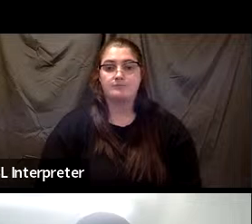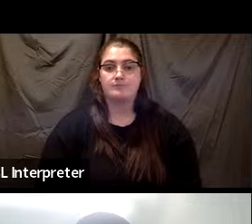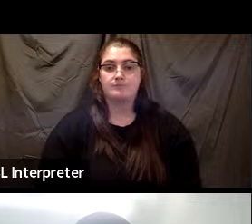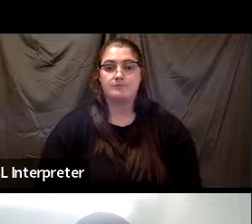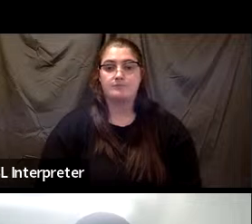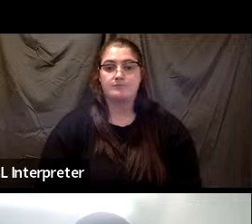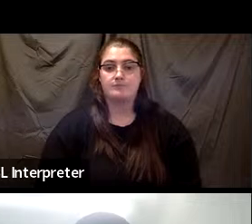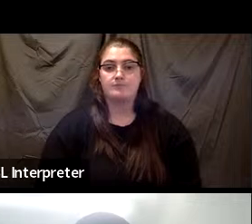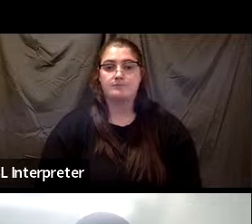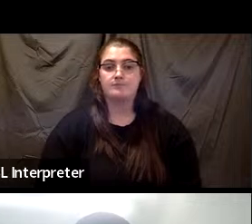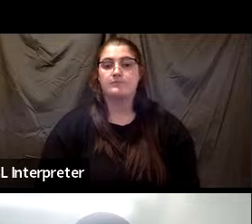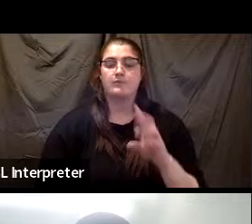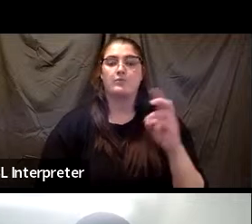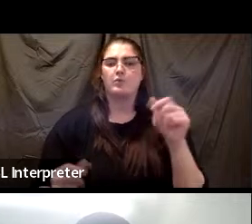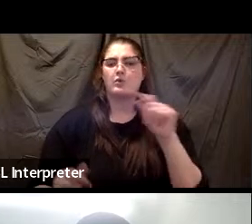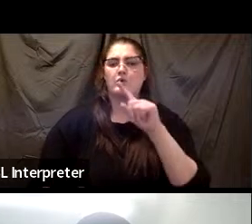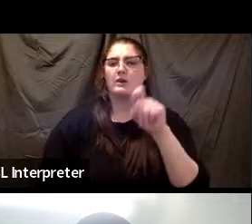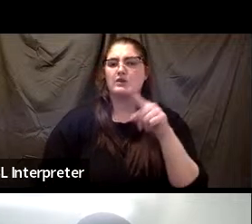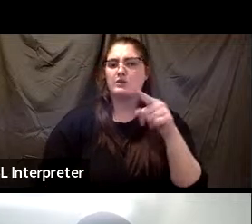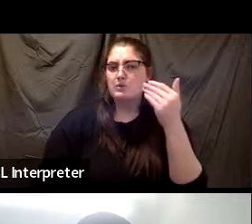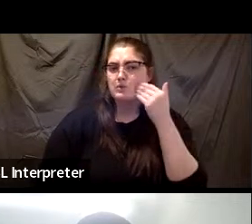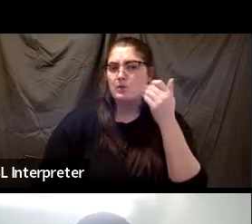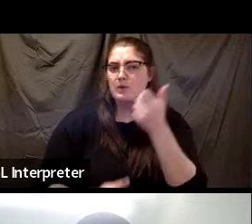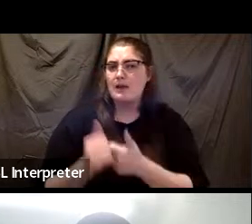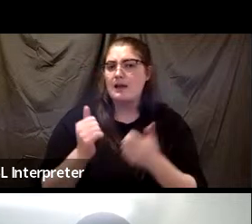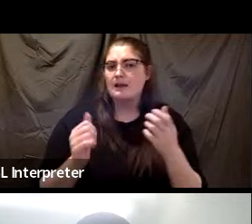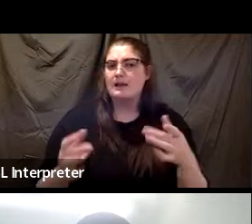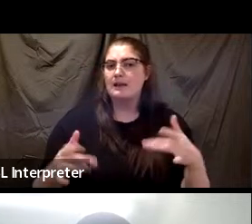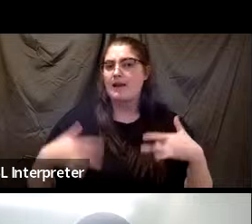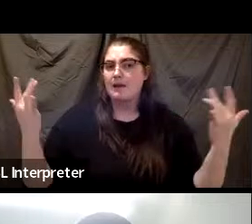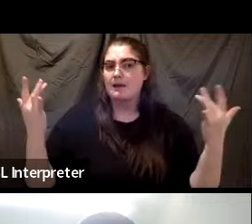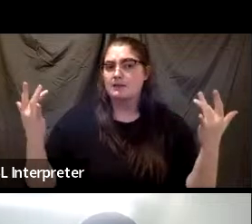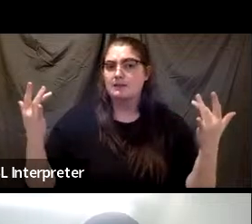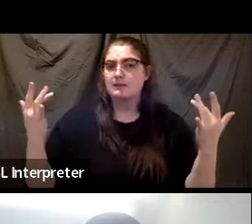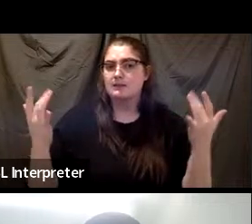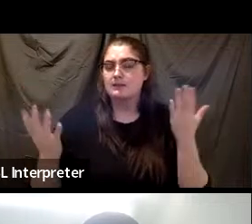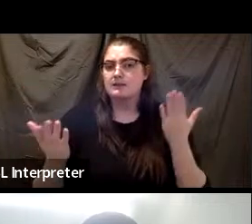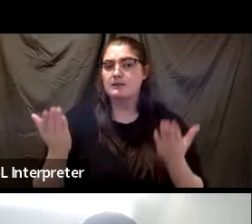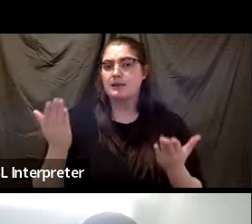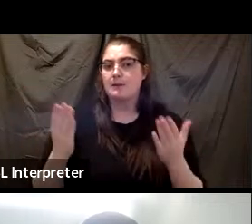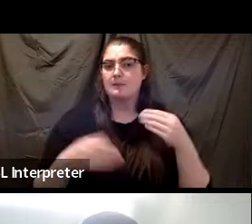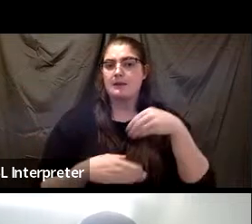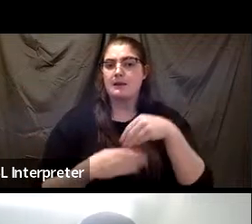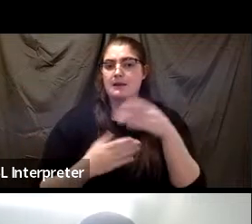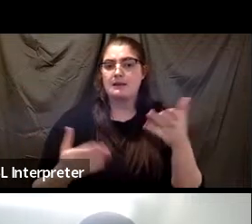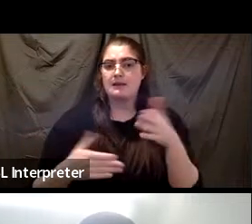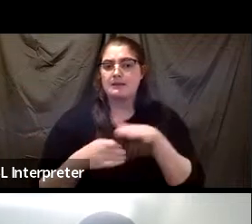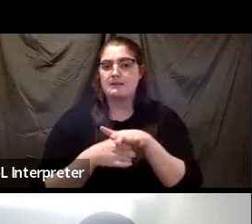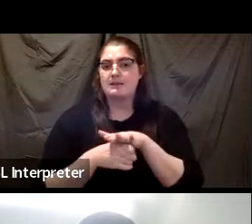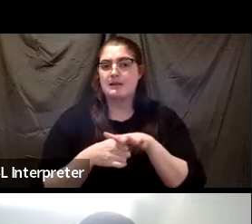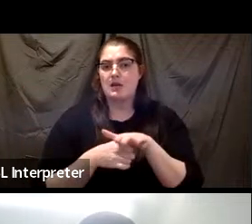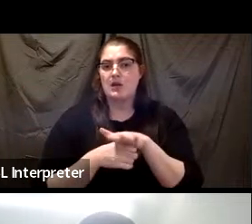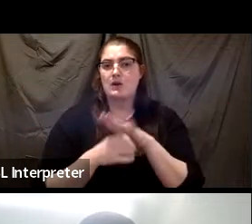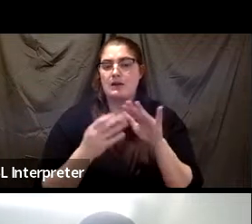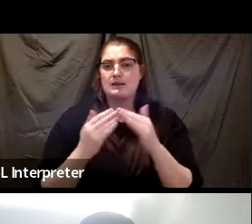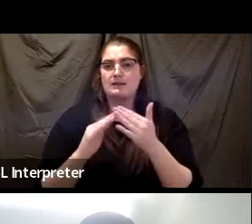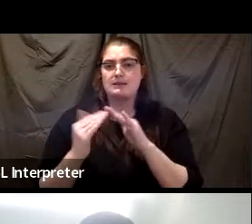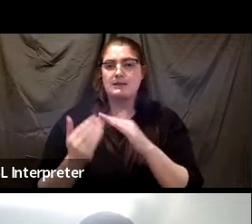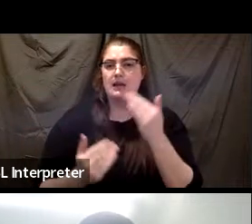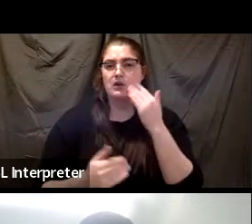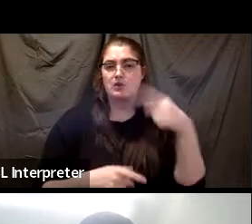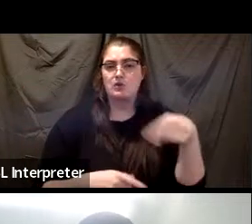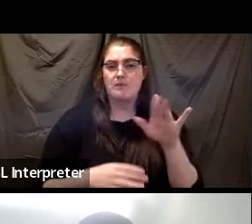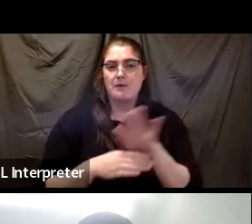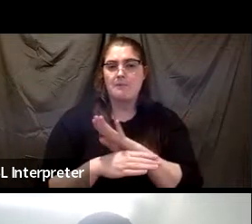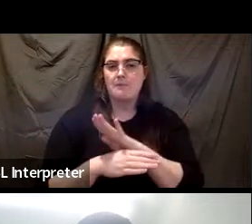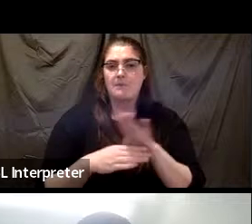Okay, just a quick question, Mr. Ingram. Do you know any events, any upcoming events that might be in this area of the city? I know you guys have been pretty busy